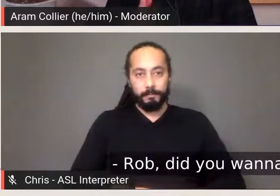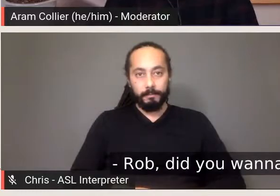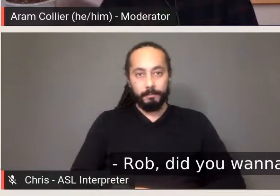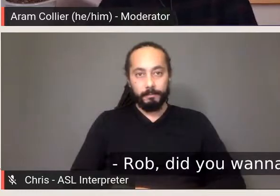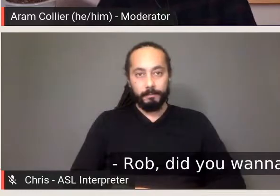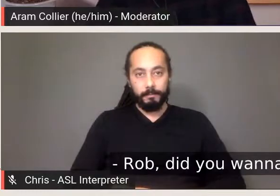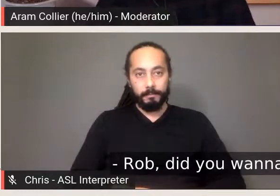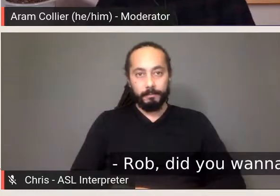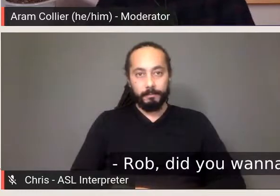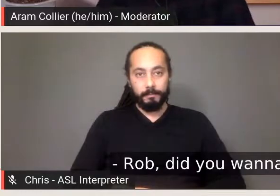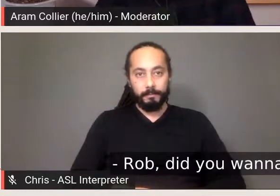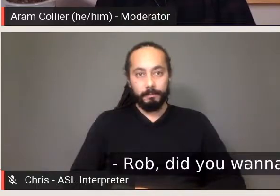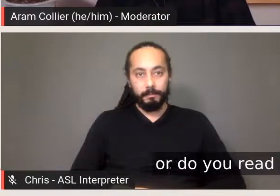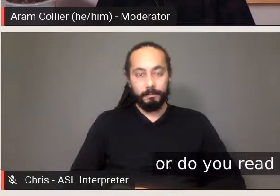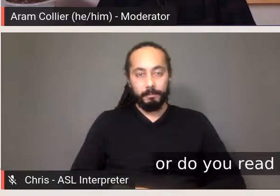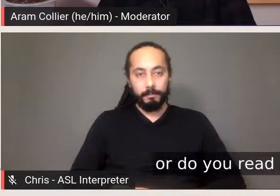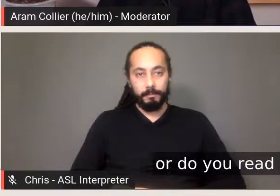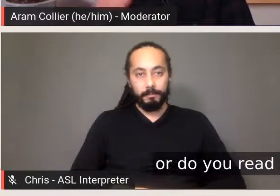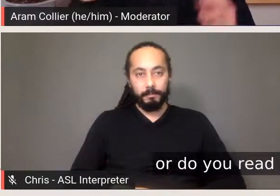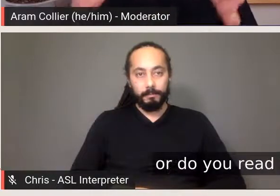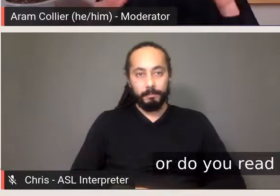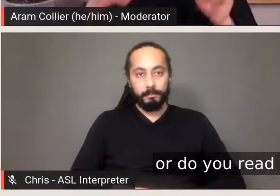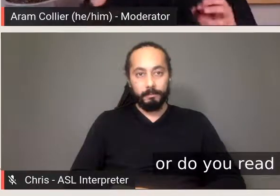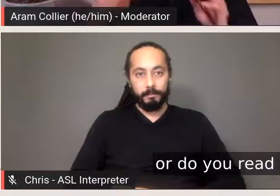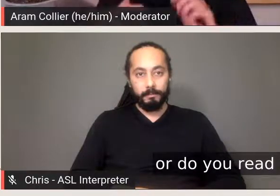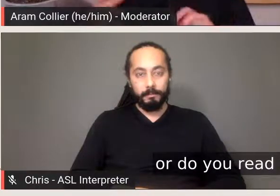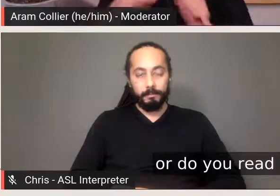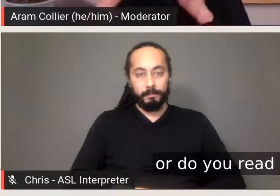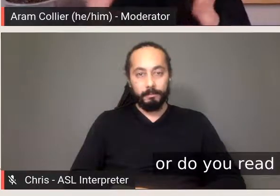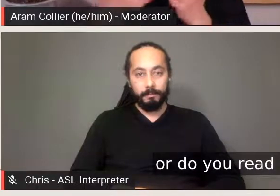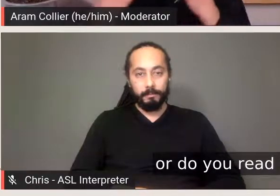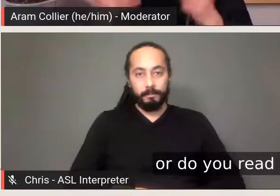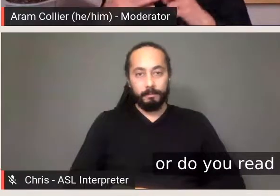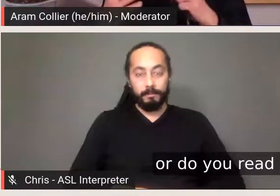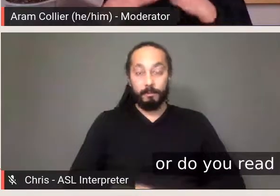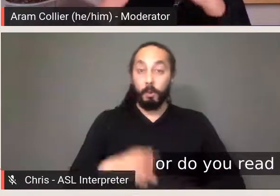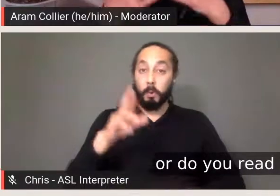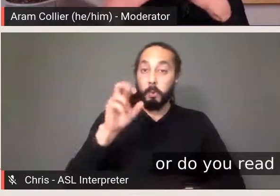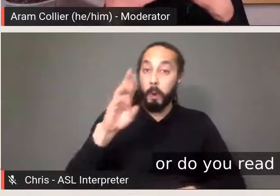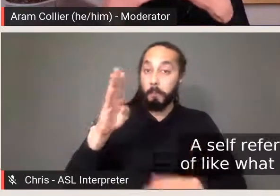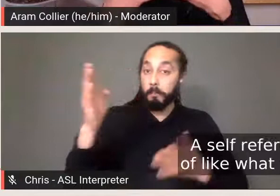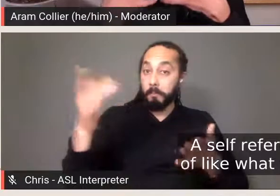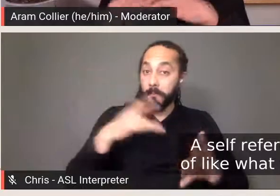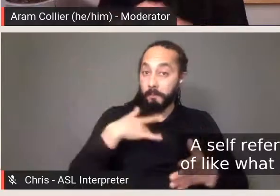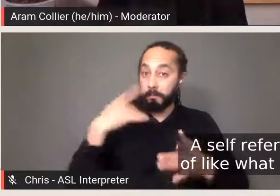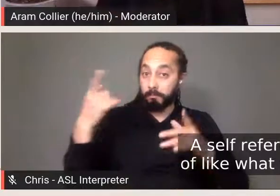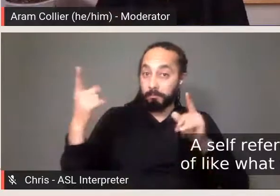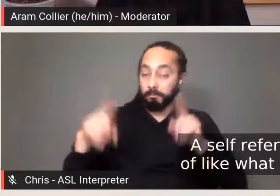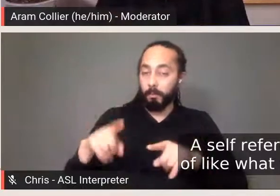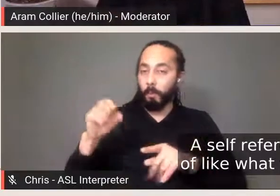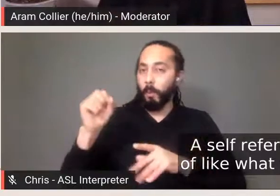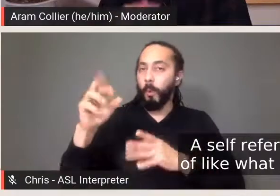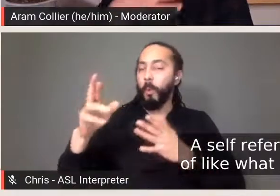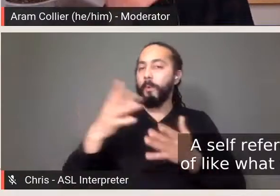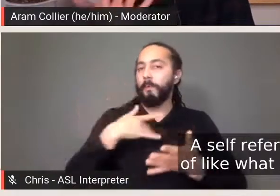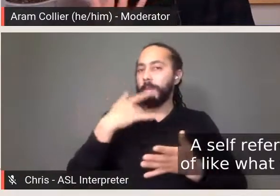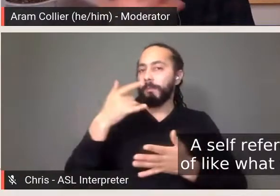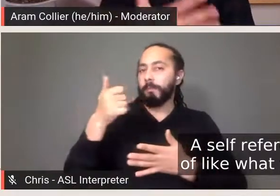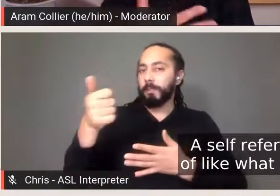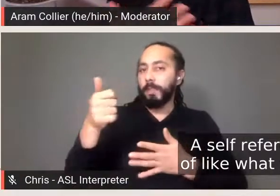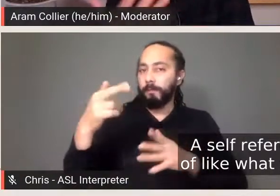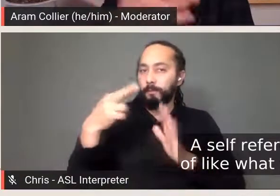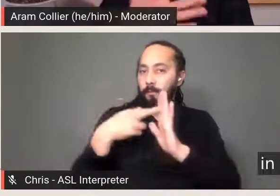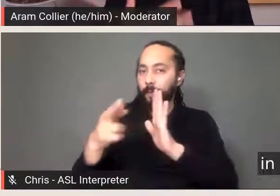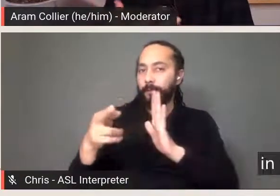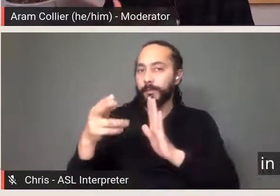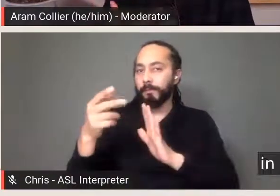Rob, did you want to speculate on anything, or do you read it more as just a kind of like also a self-reference kind of thing, like what